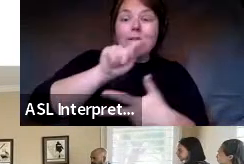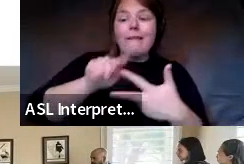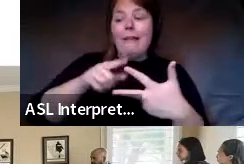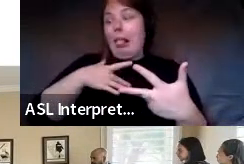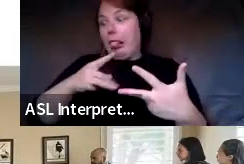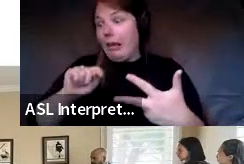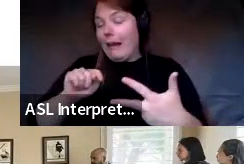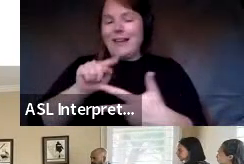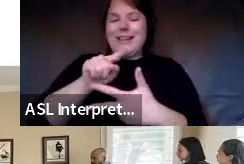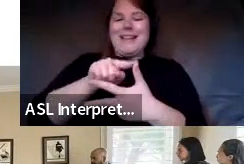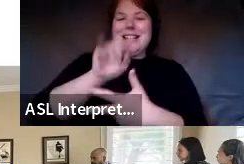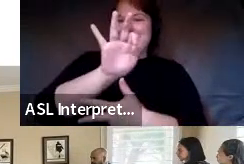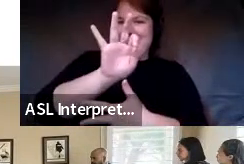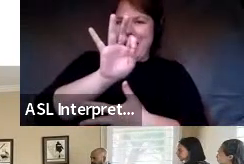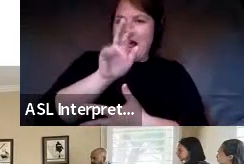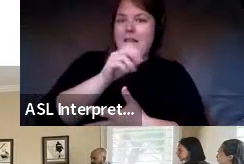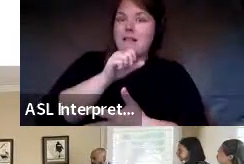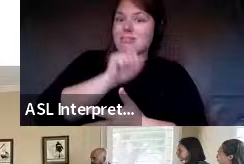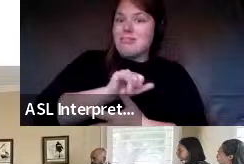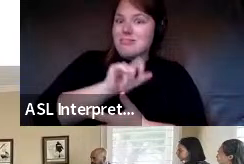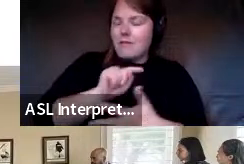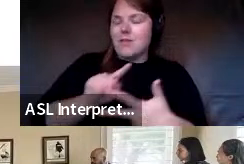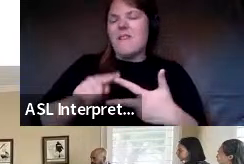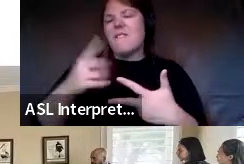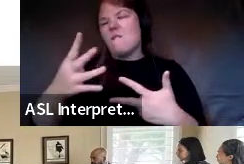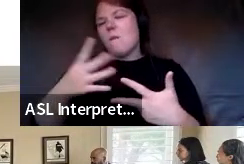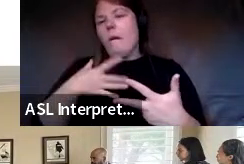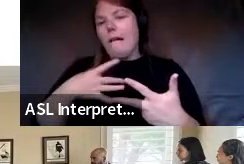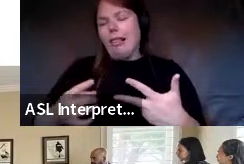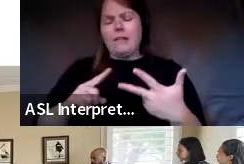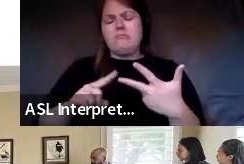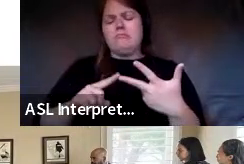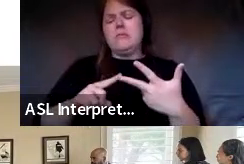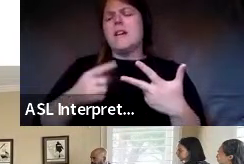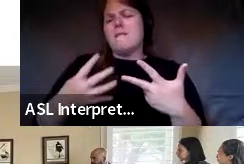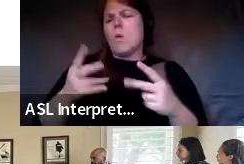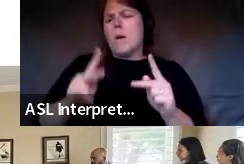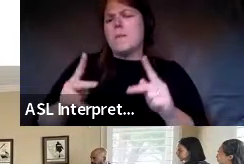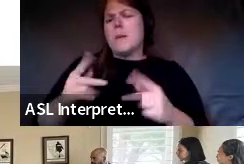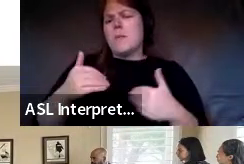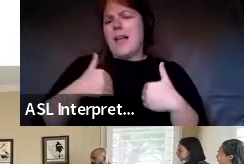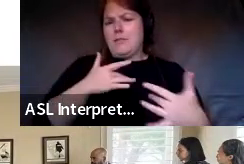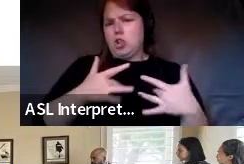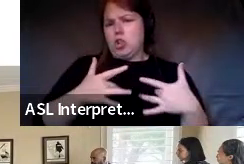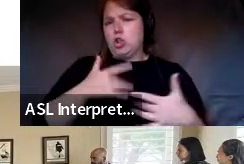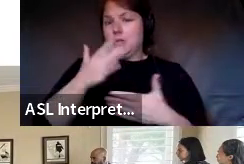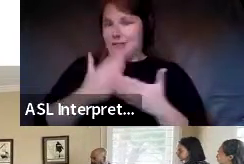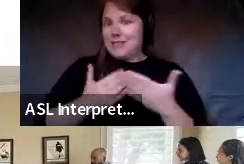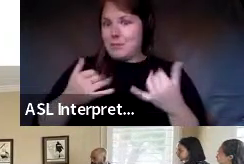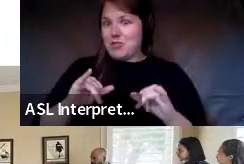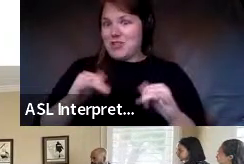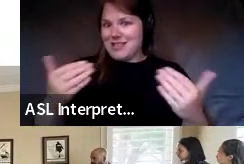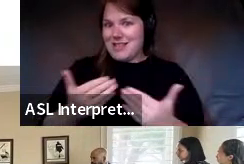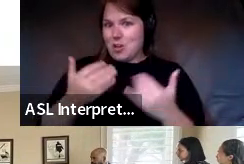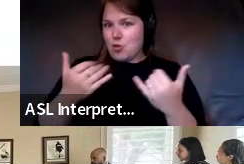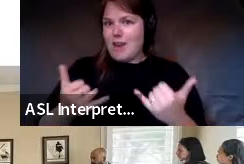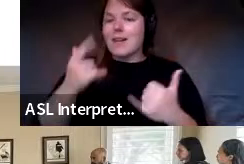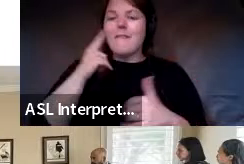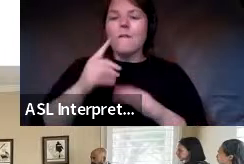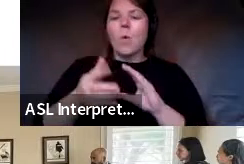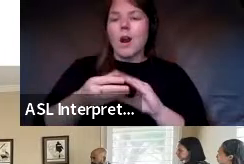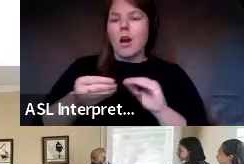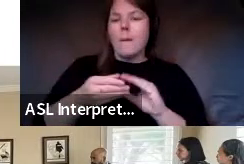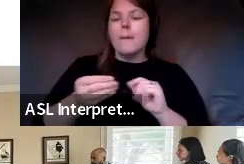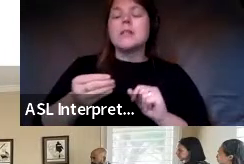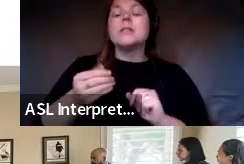it. 4 people liked it. And there were 3 folks that had concerns. And I think some of them are here right now, maybe to comment. So I